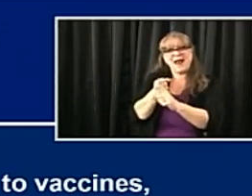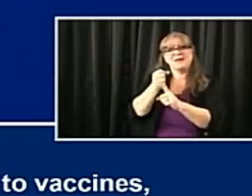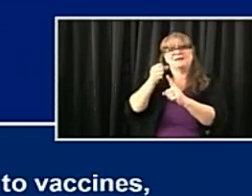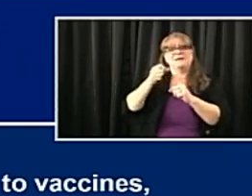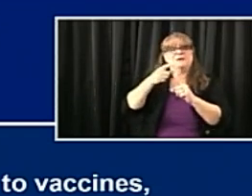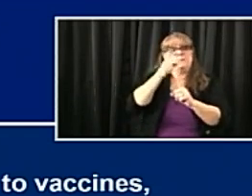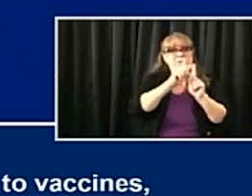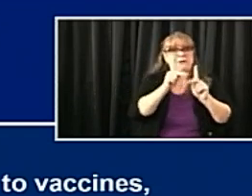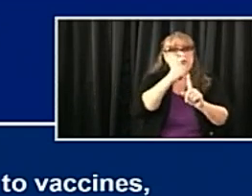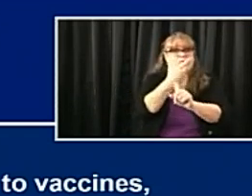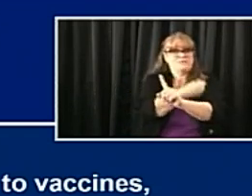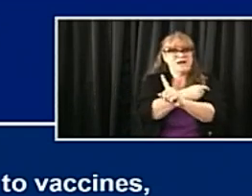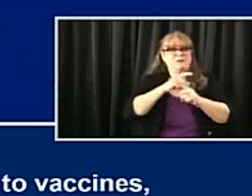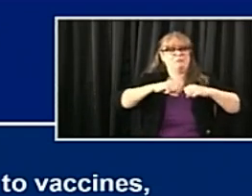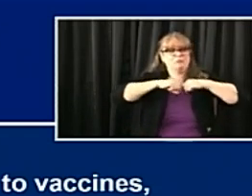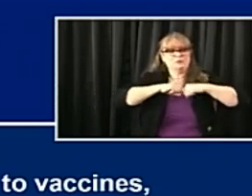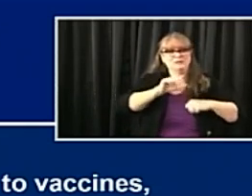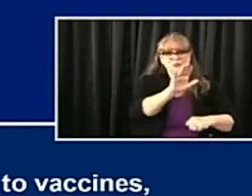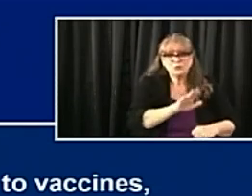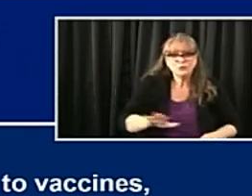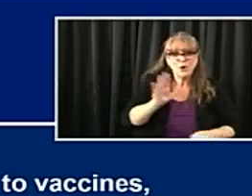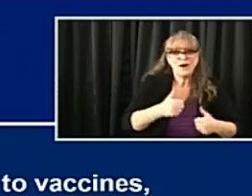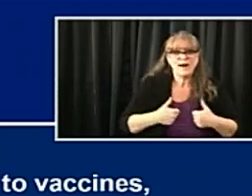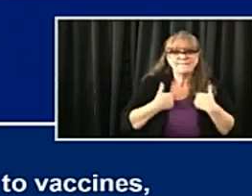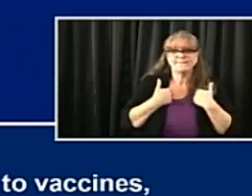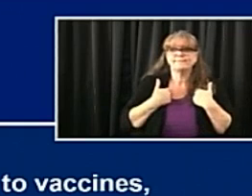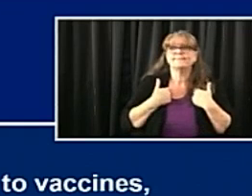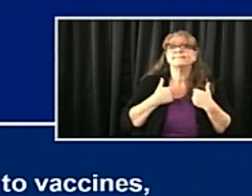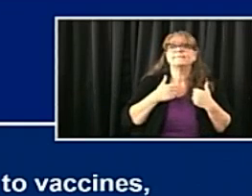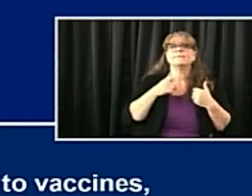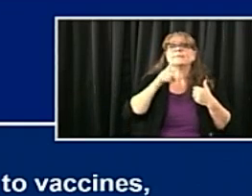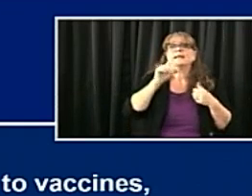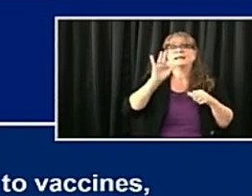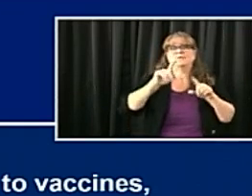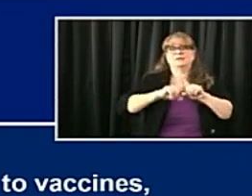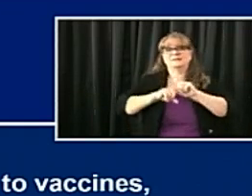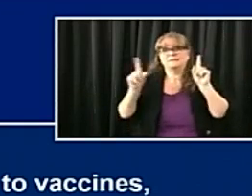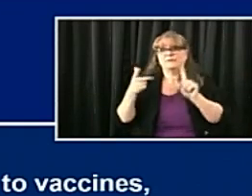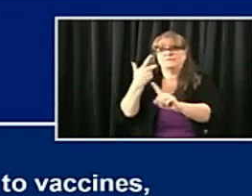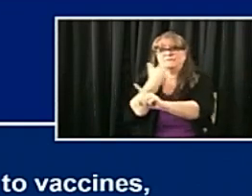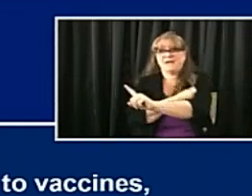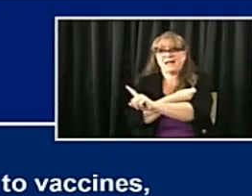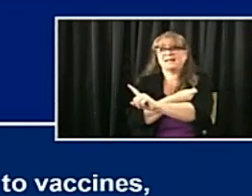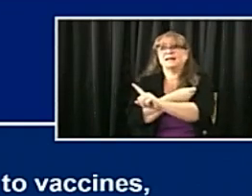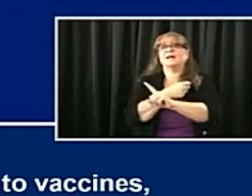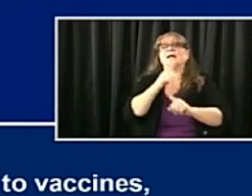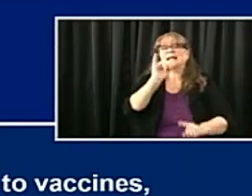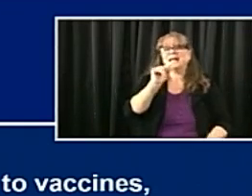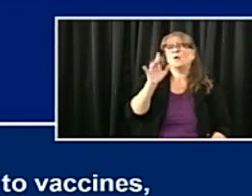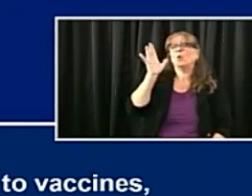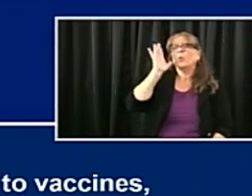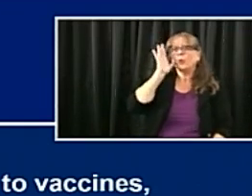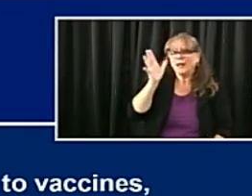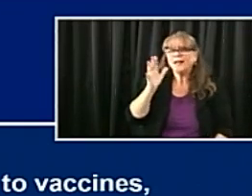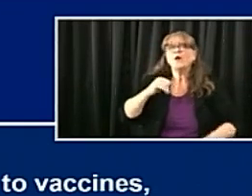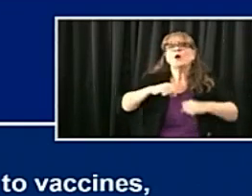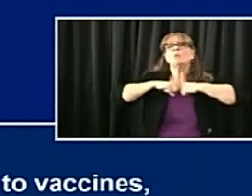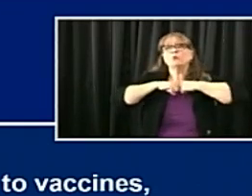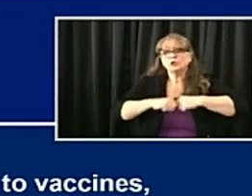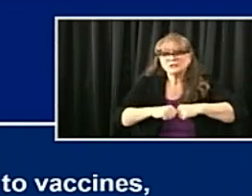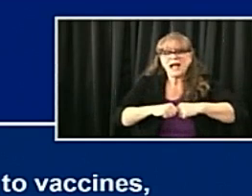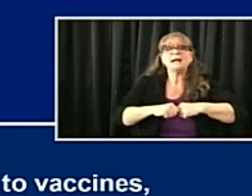that introducing vaccine and our current rollout of vaccine is going to save lives over time. And this figure is looking specifically at the number of lives